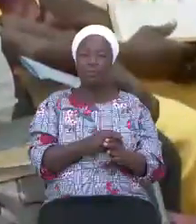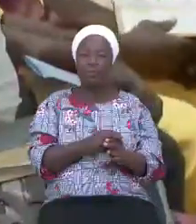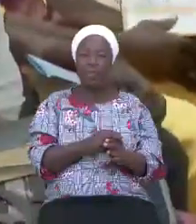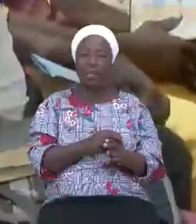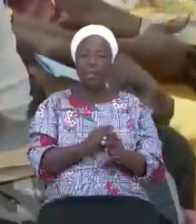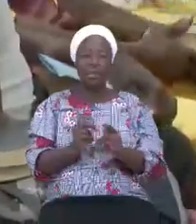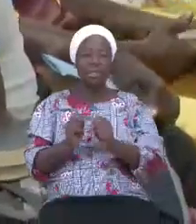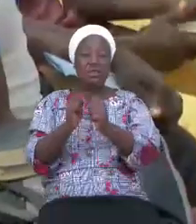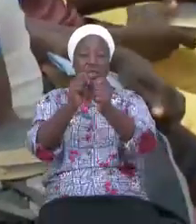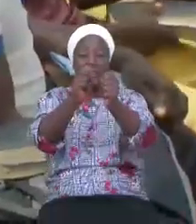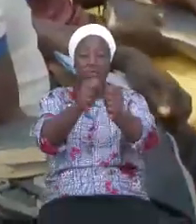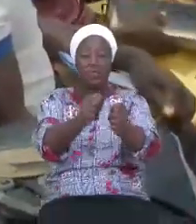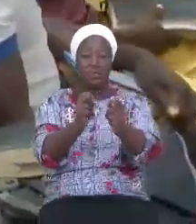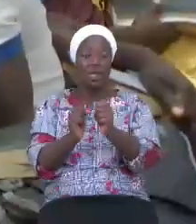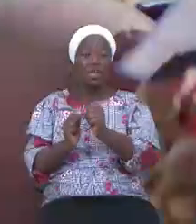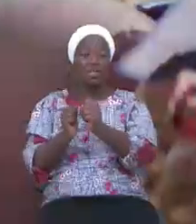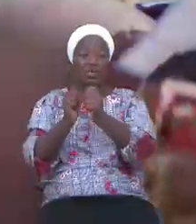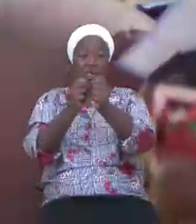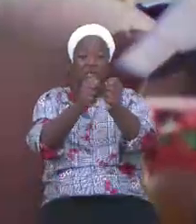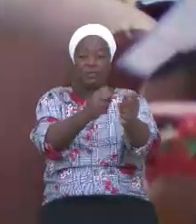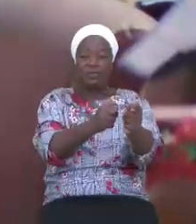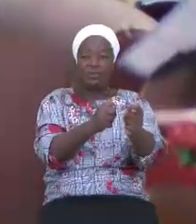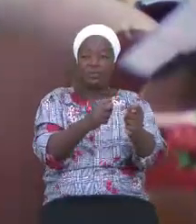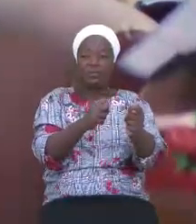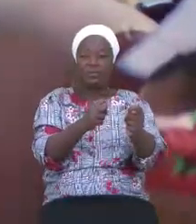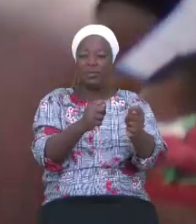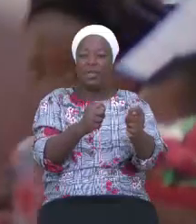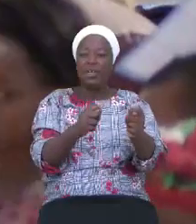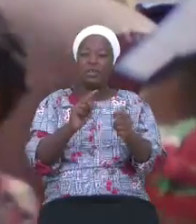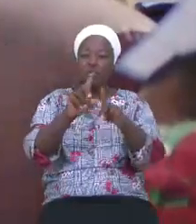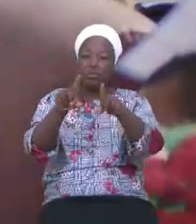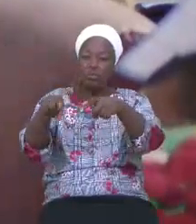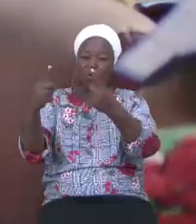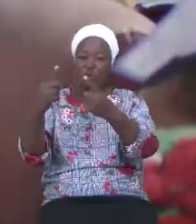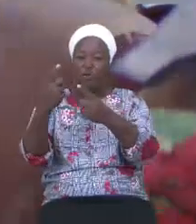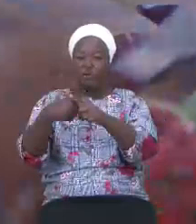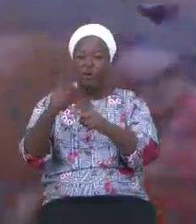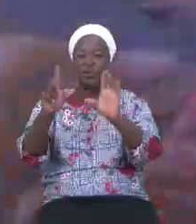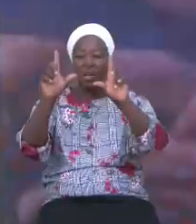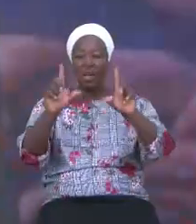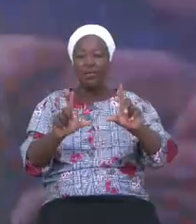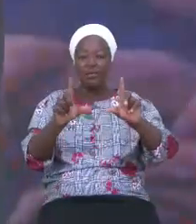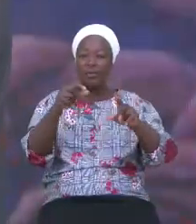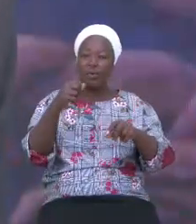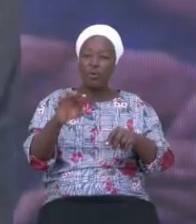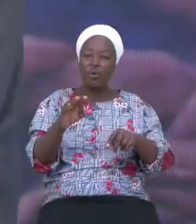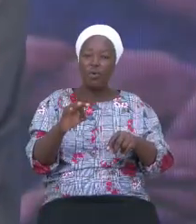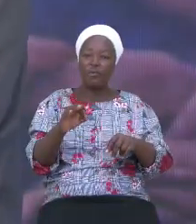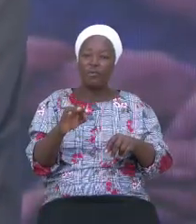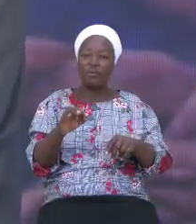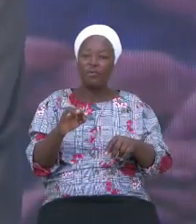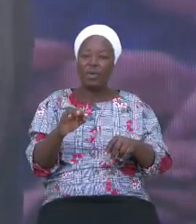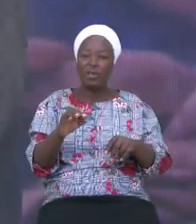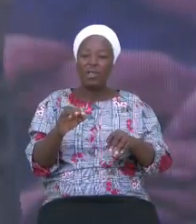Transfusion. I said transfusion. You go from the level of dim